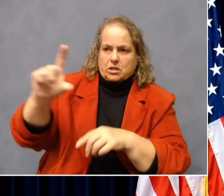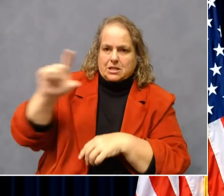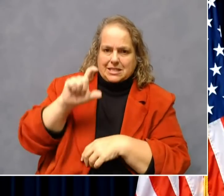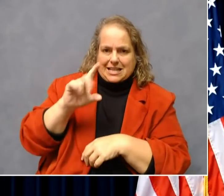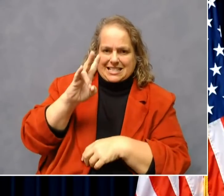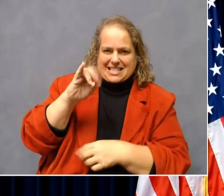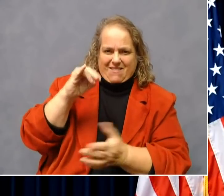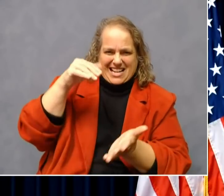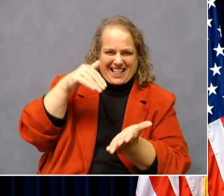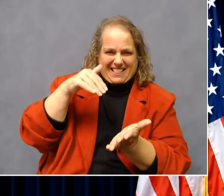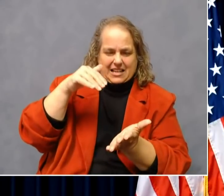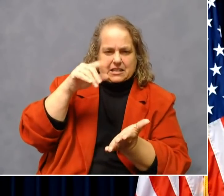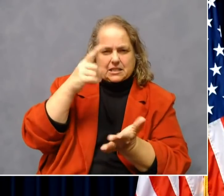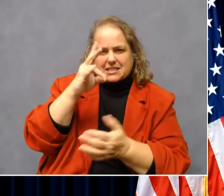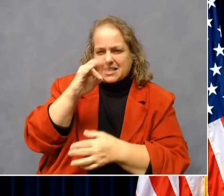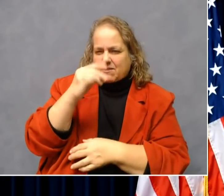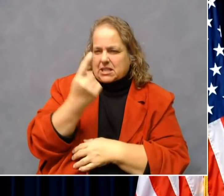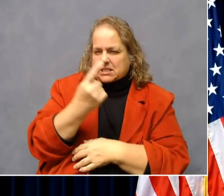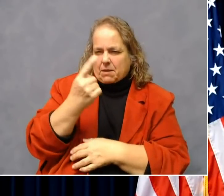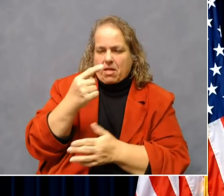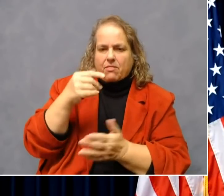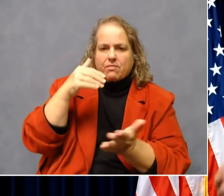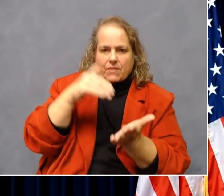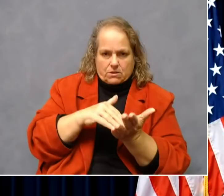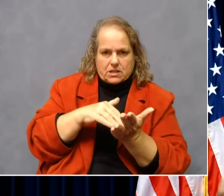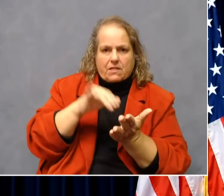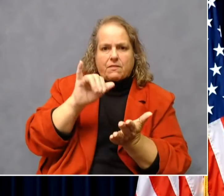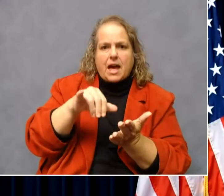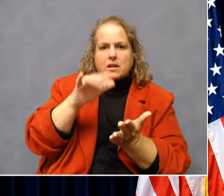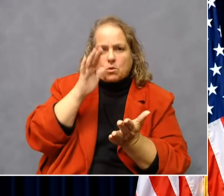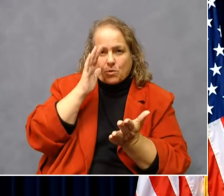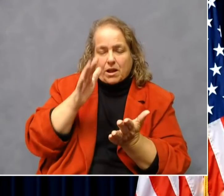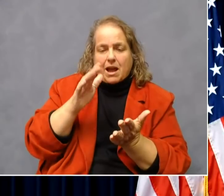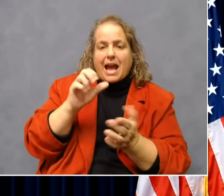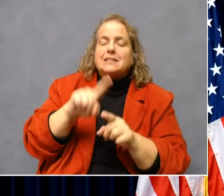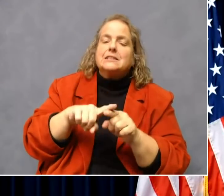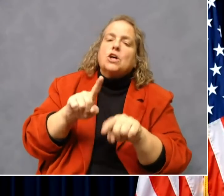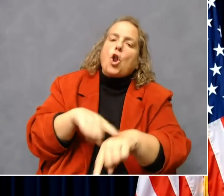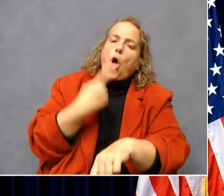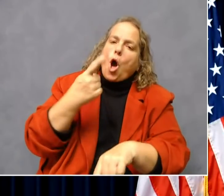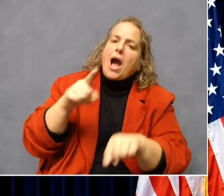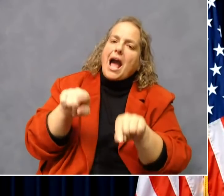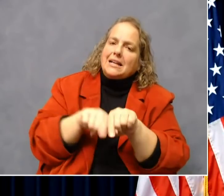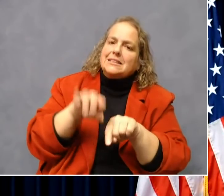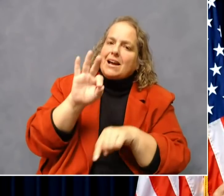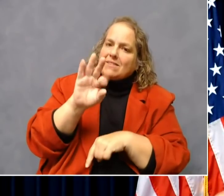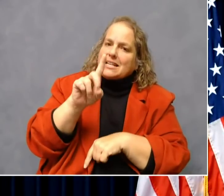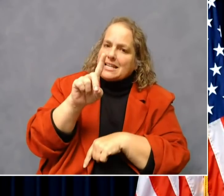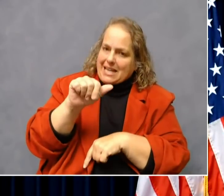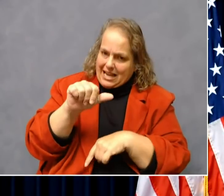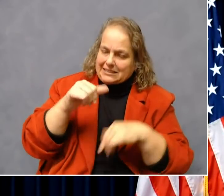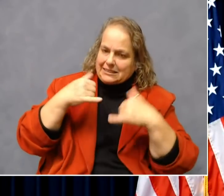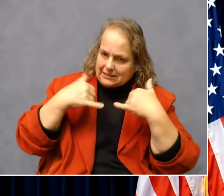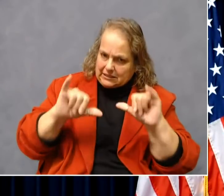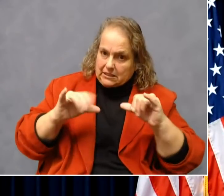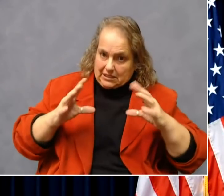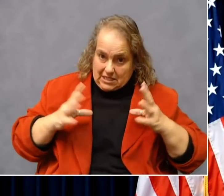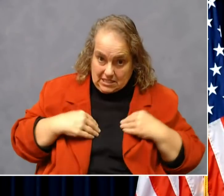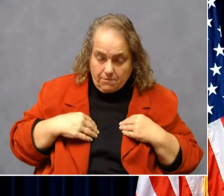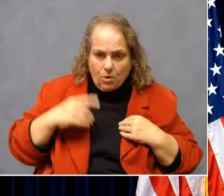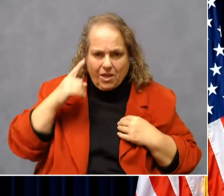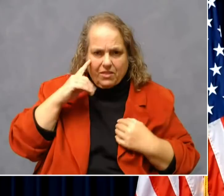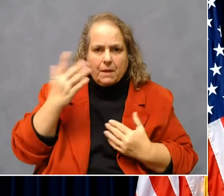thousand. We think that'll come as long as the timeline stands with with the FDA and others where we think it is. We think that'll come about 2